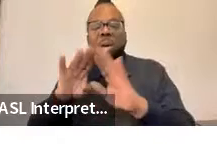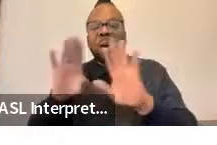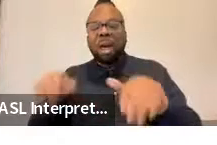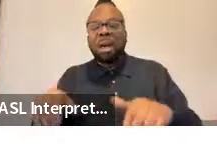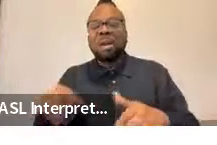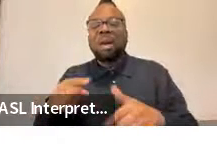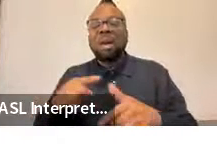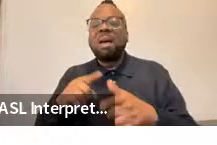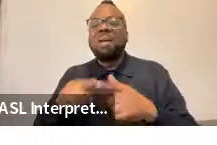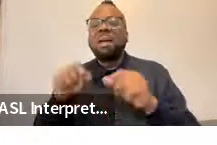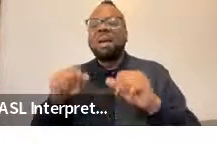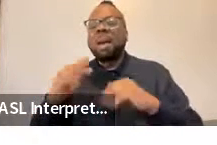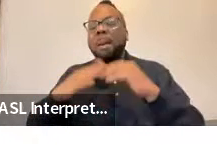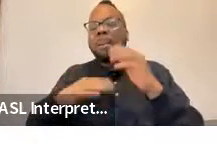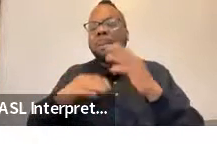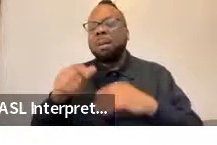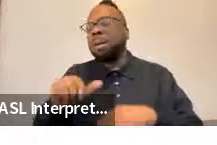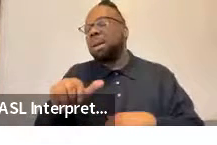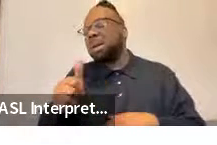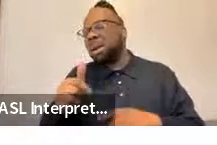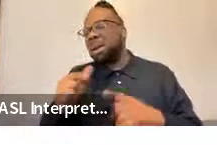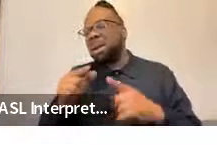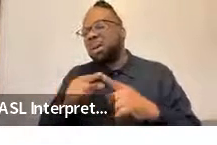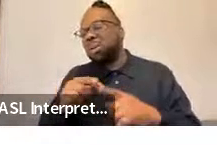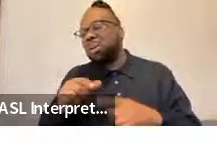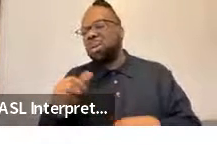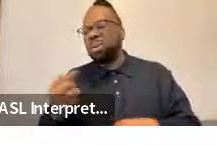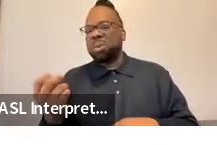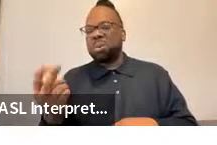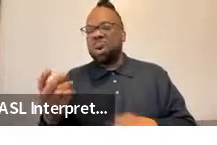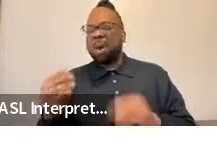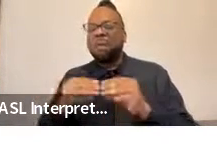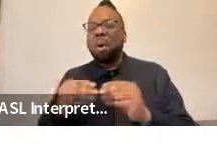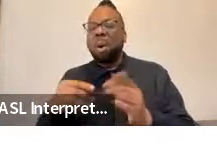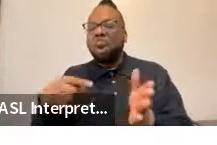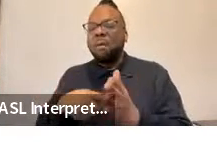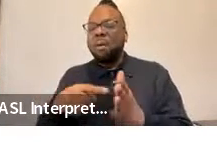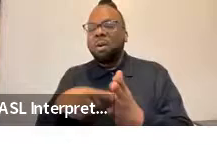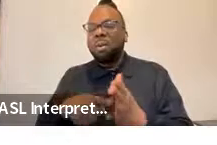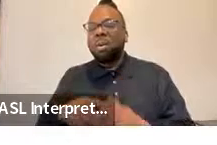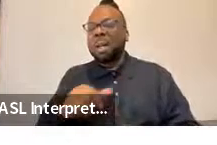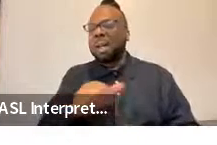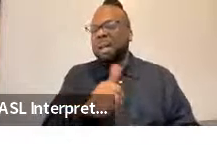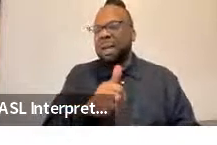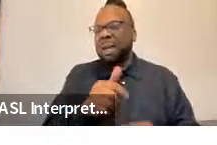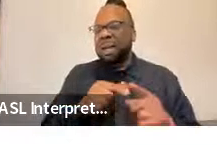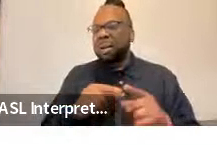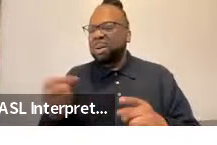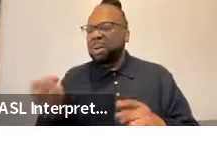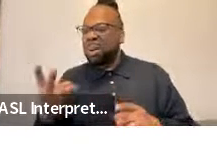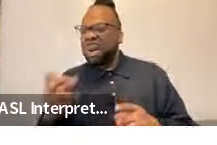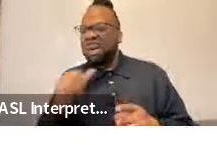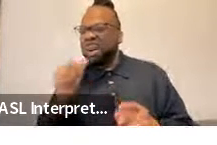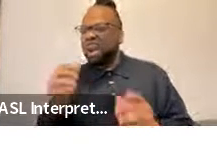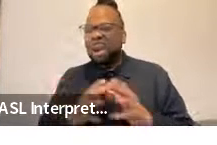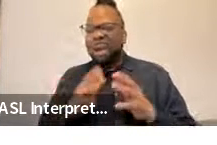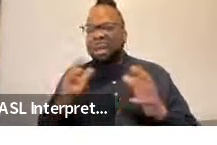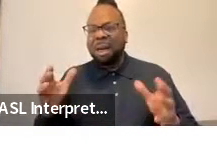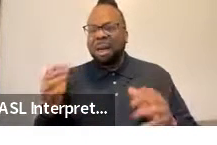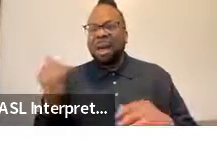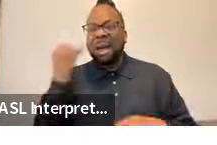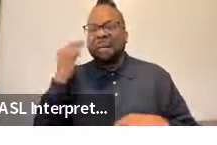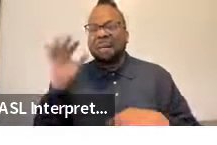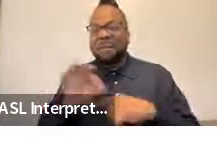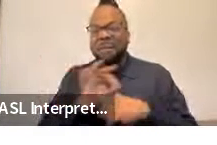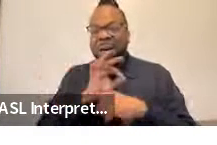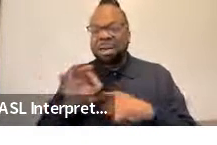about 10 to 12 more affordable units. Now, 10 to 12 more affordable units may not sound like a lot, but this is functioning at a